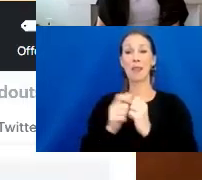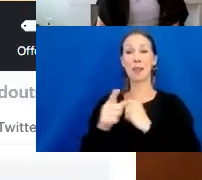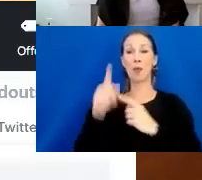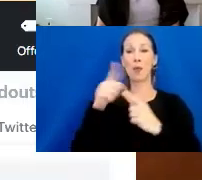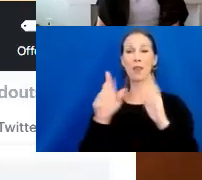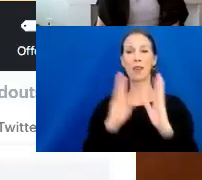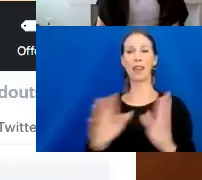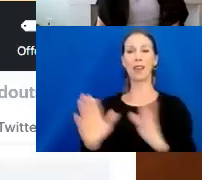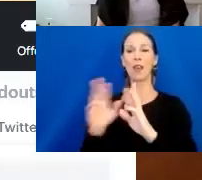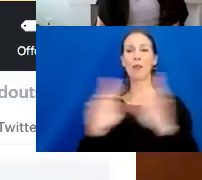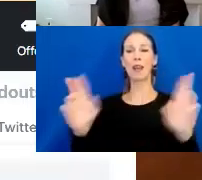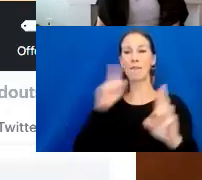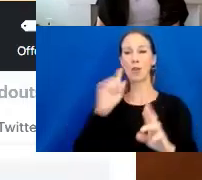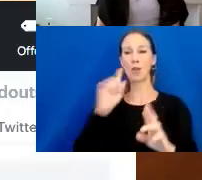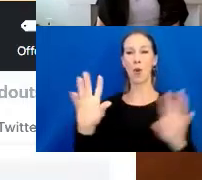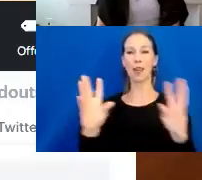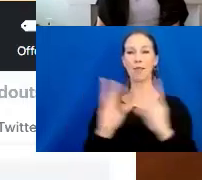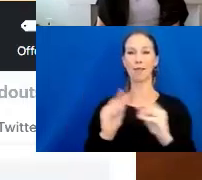you go live.